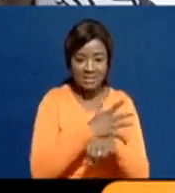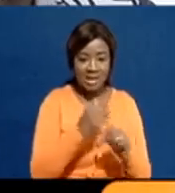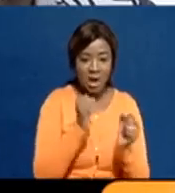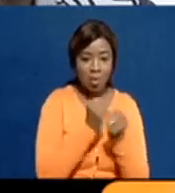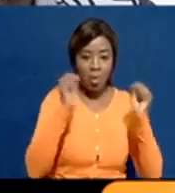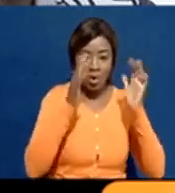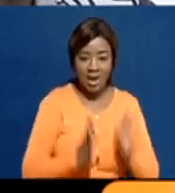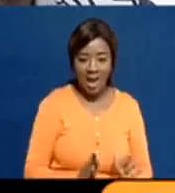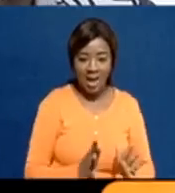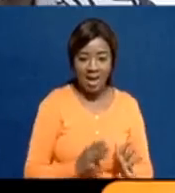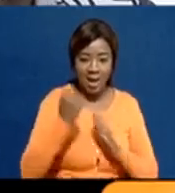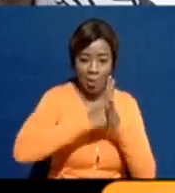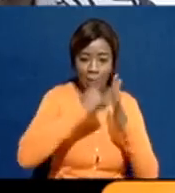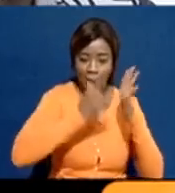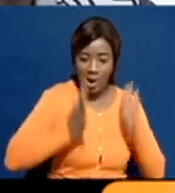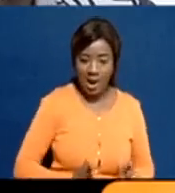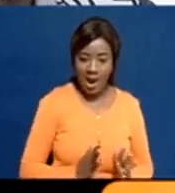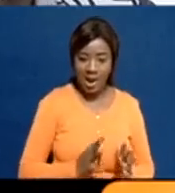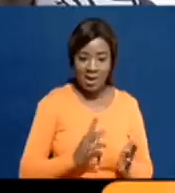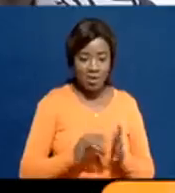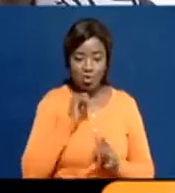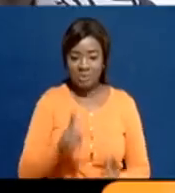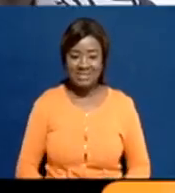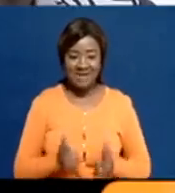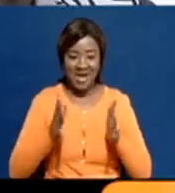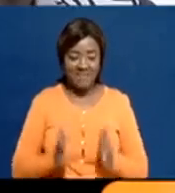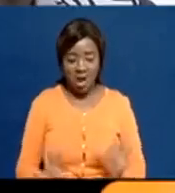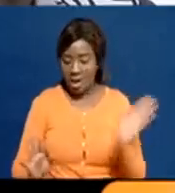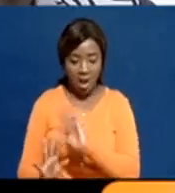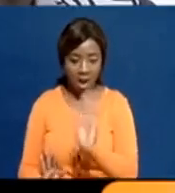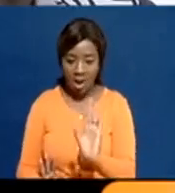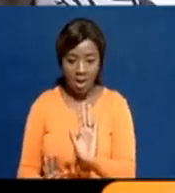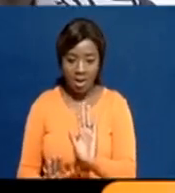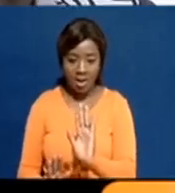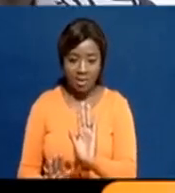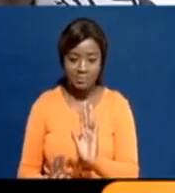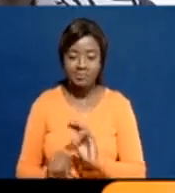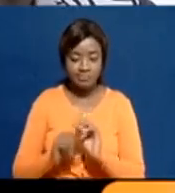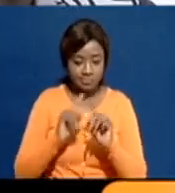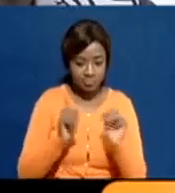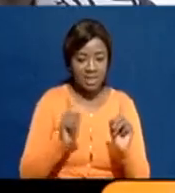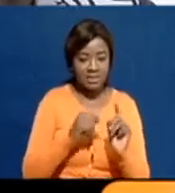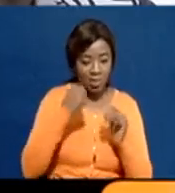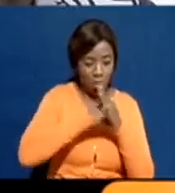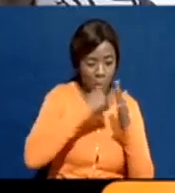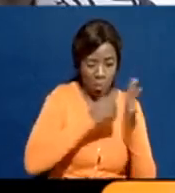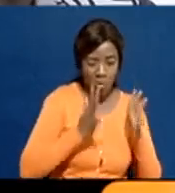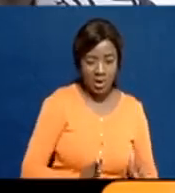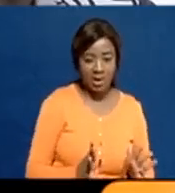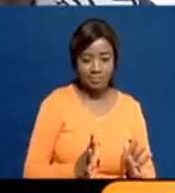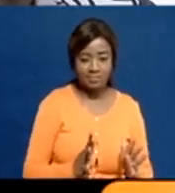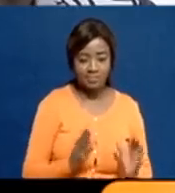survivors, mm-hmm. because it's not just survival. Mm. It is a major battle. Yeah. And not only is it physical, but it's also emotional, it's also, you